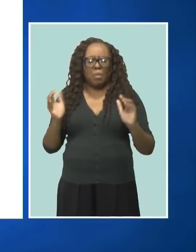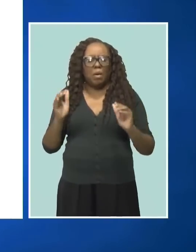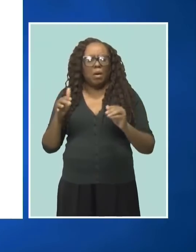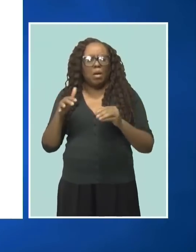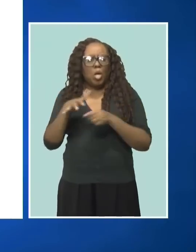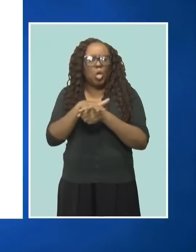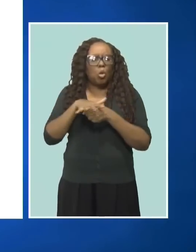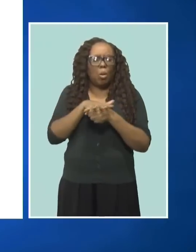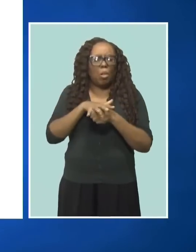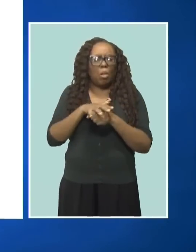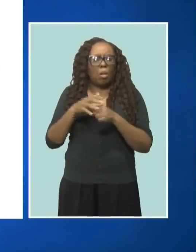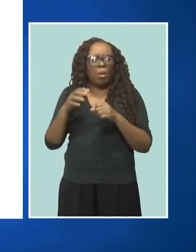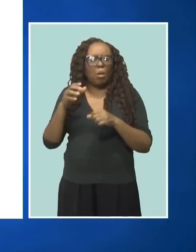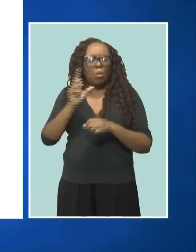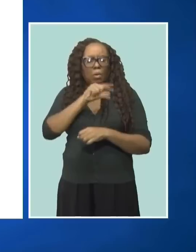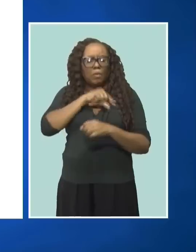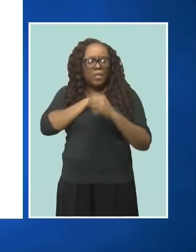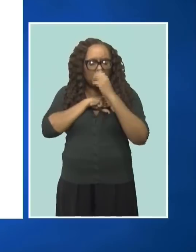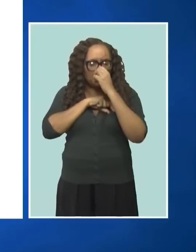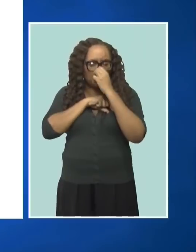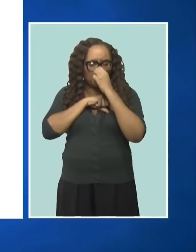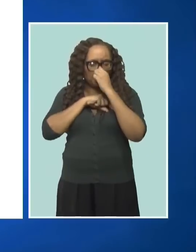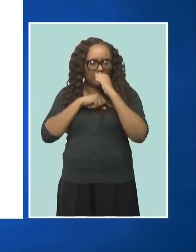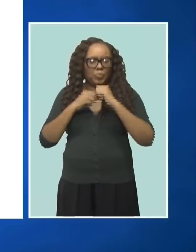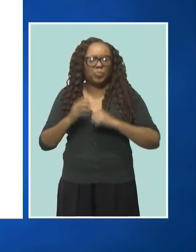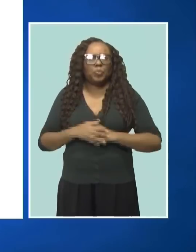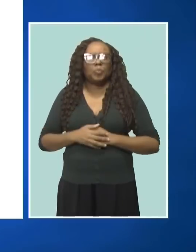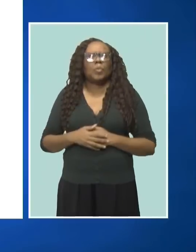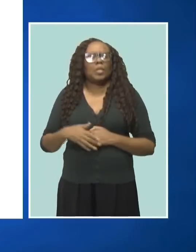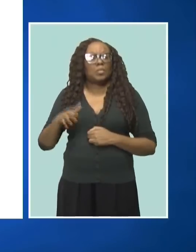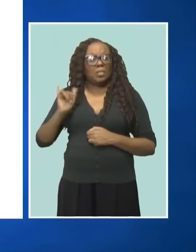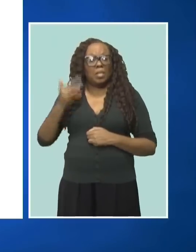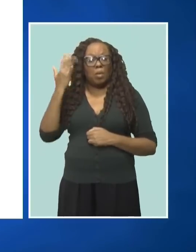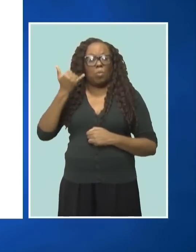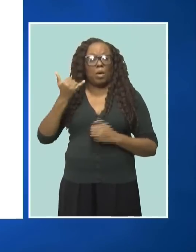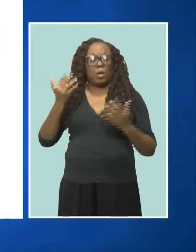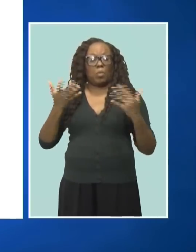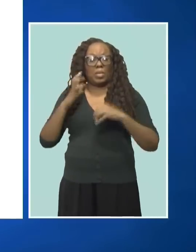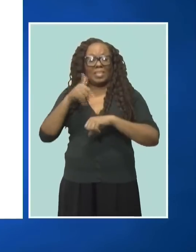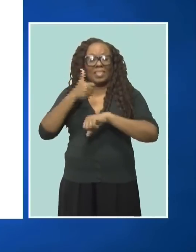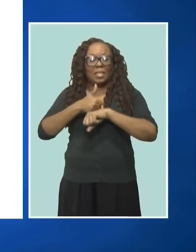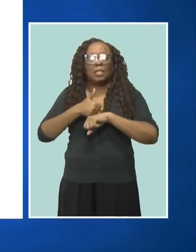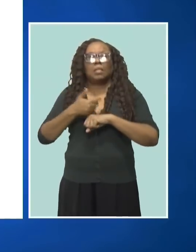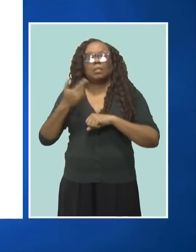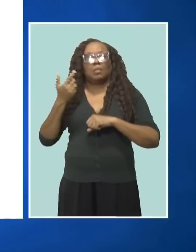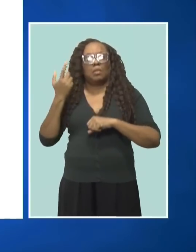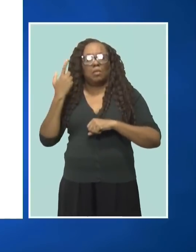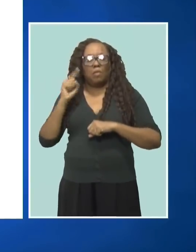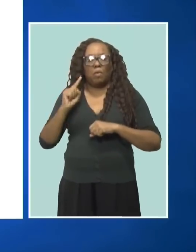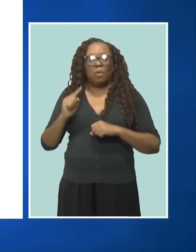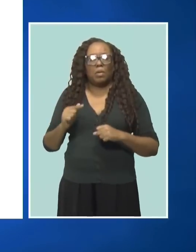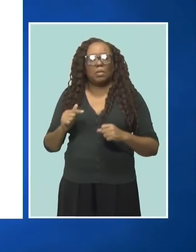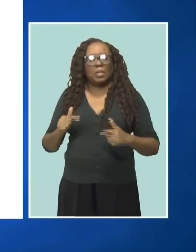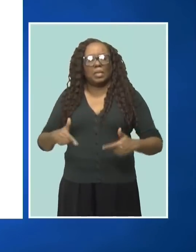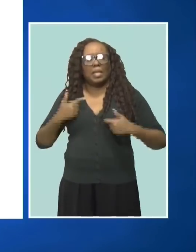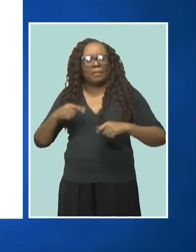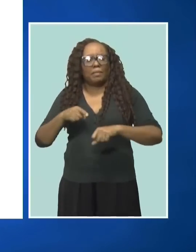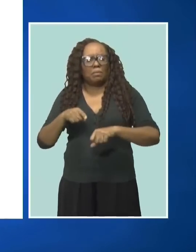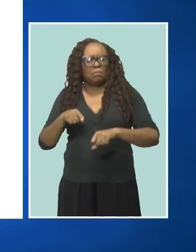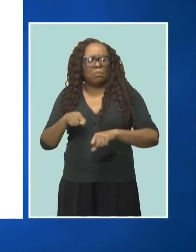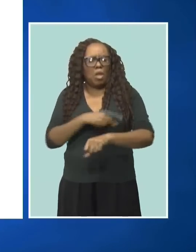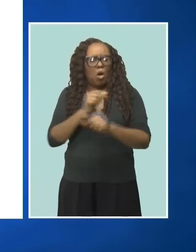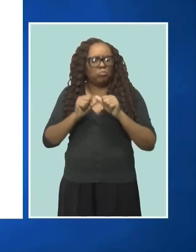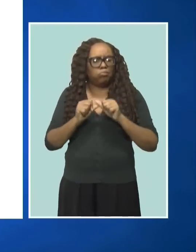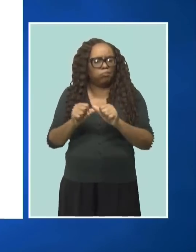challenge. And this framework is intended to address that, as well as other things. It will allow for lifelong learning. It will allow for prior learning and